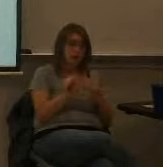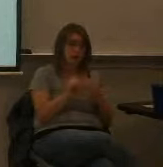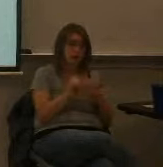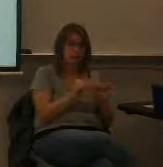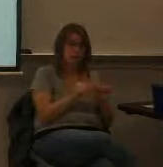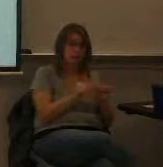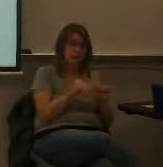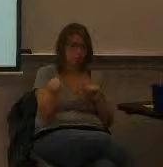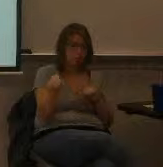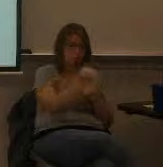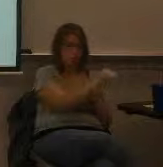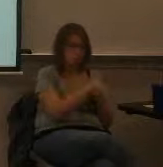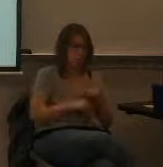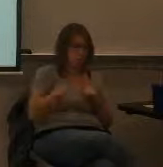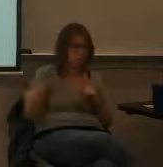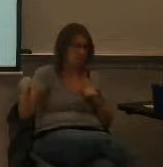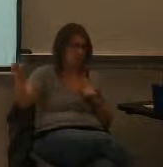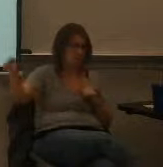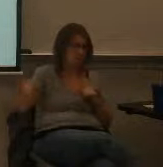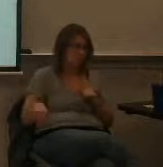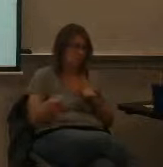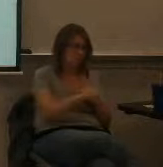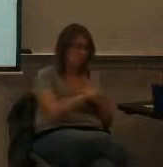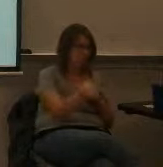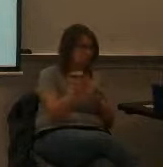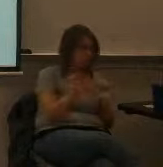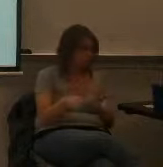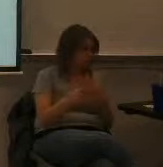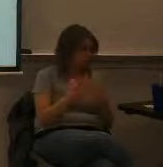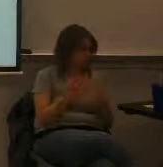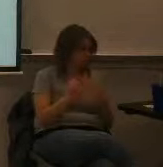keep hopping from habitat to habitat and take over.